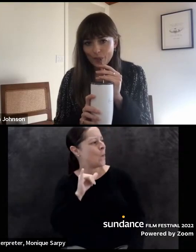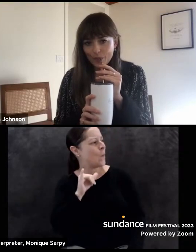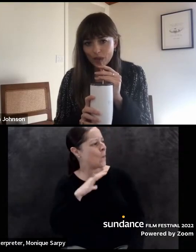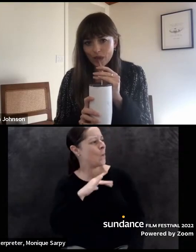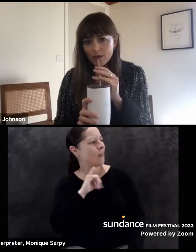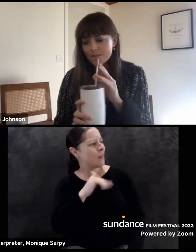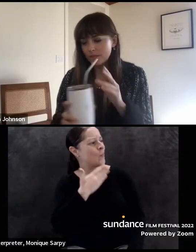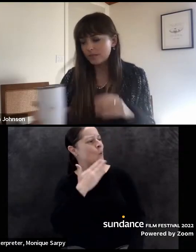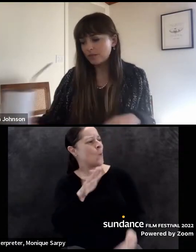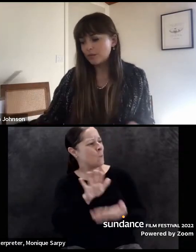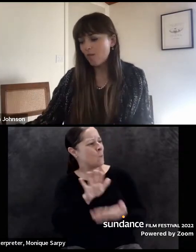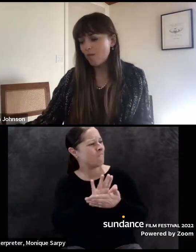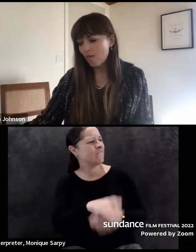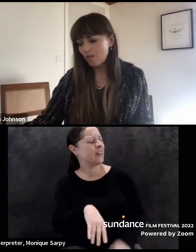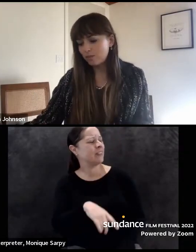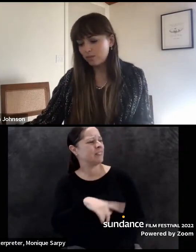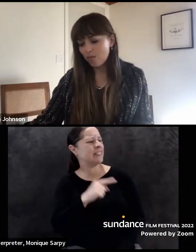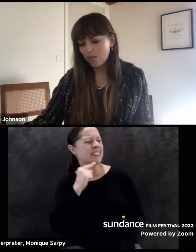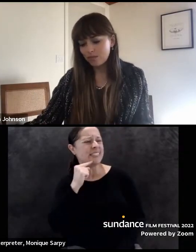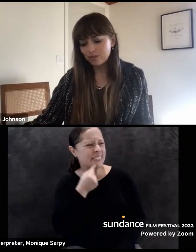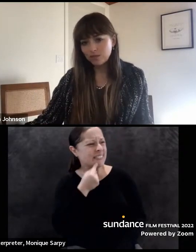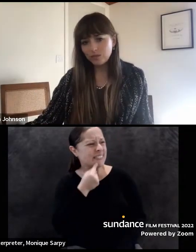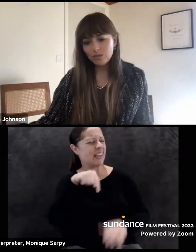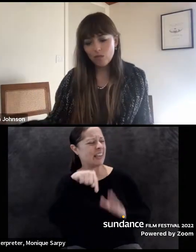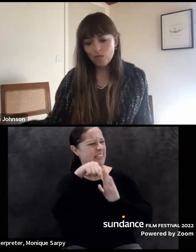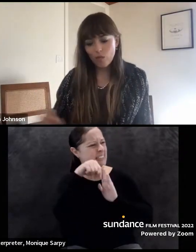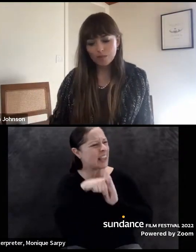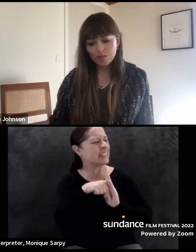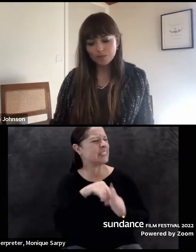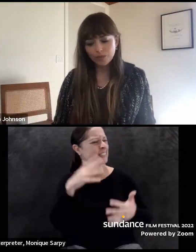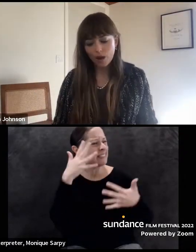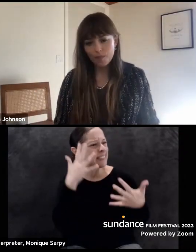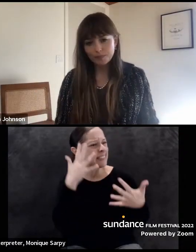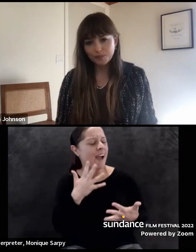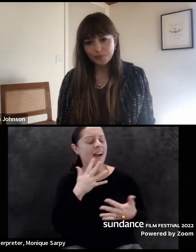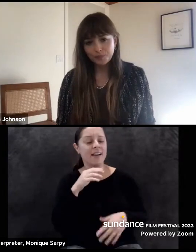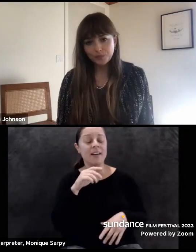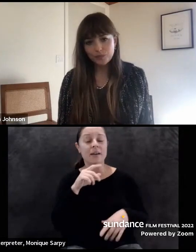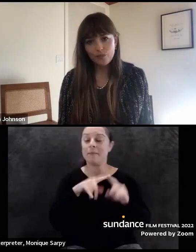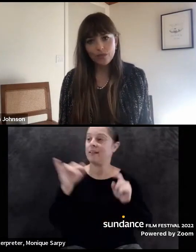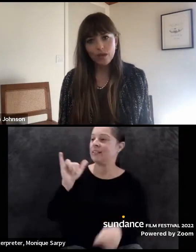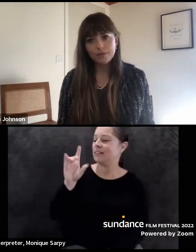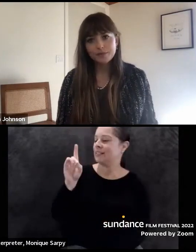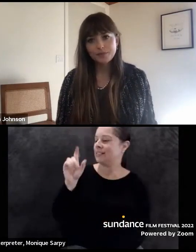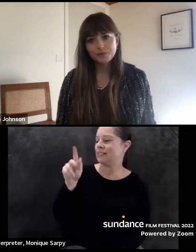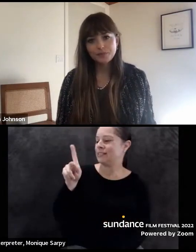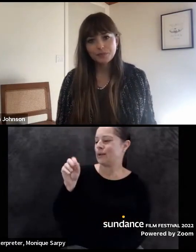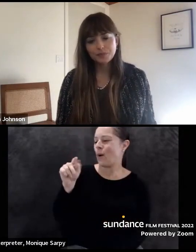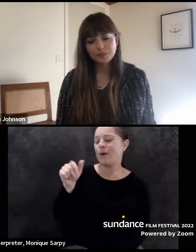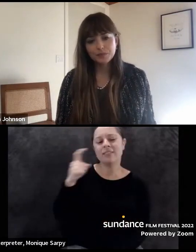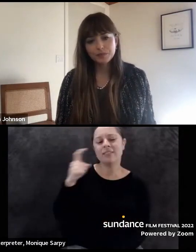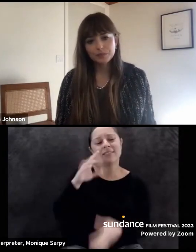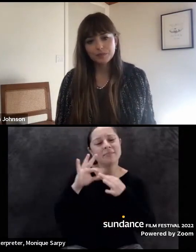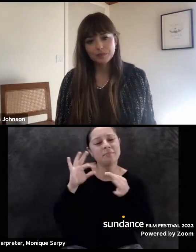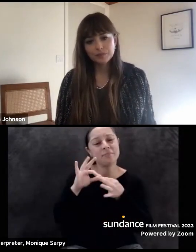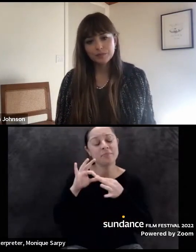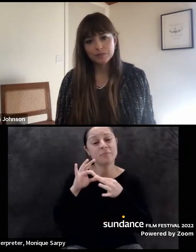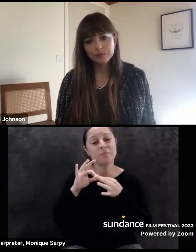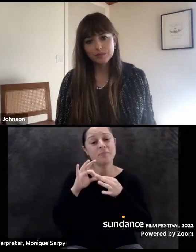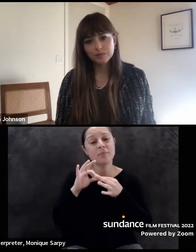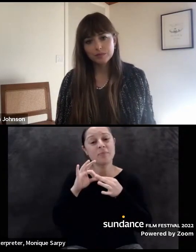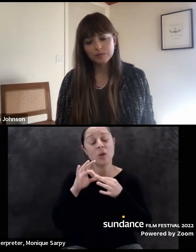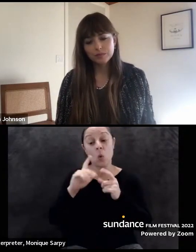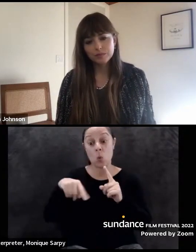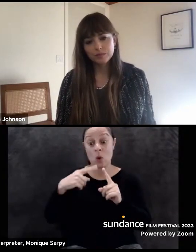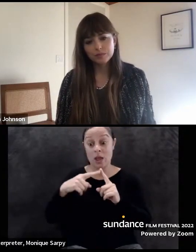intense though. And it was sad. So sometimes like Dakota was saying, when a movie evokes that much